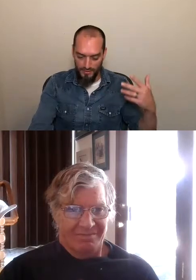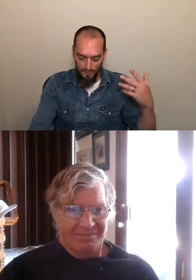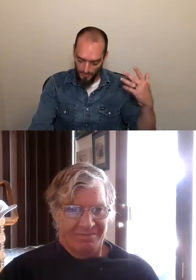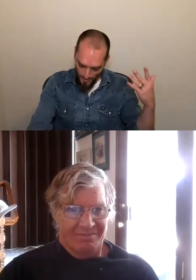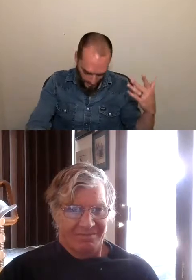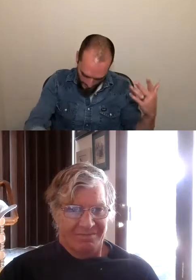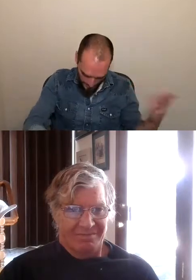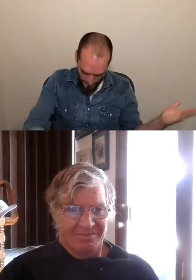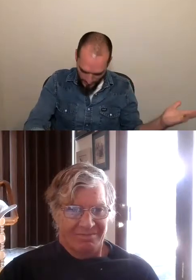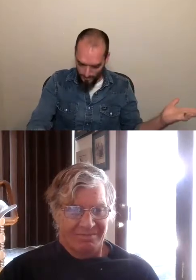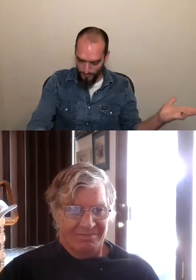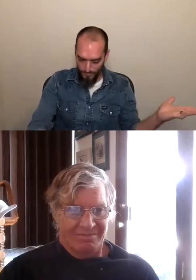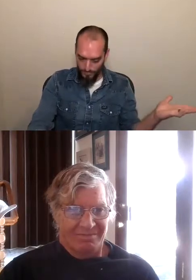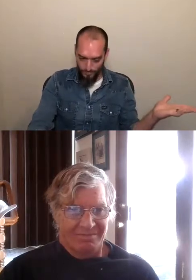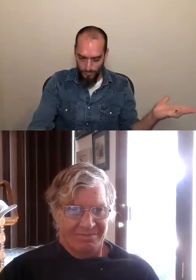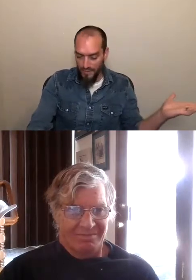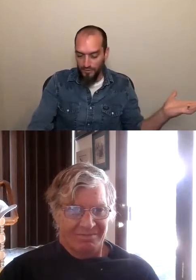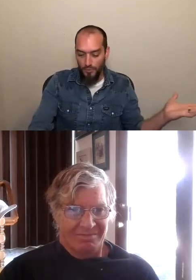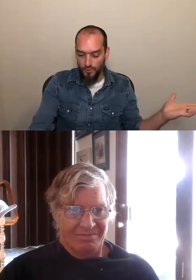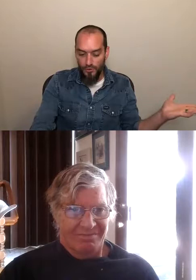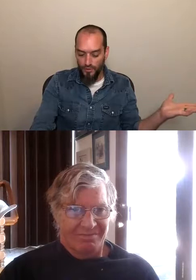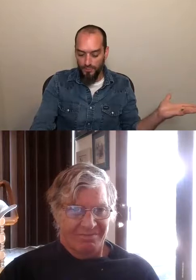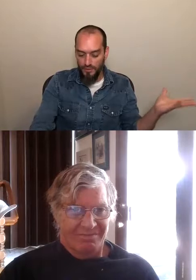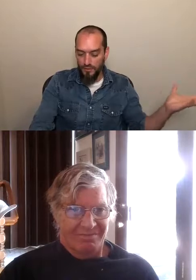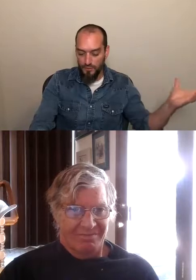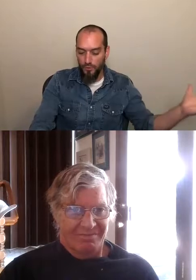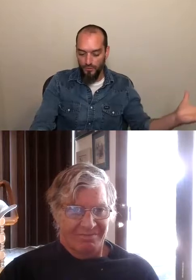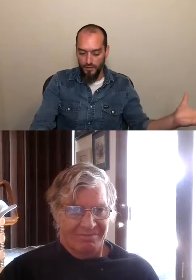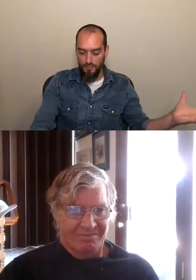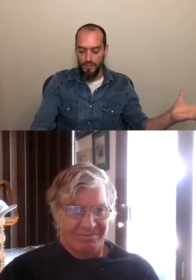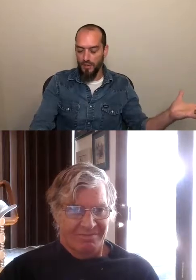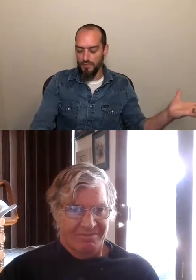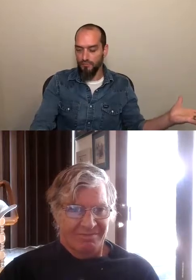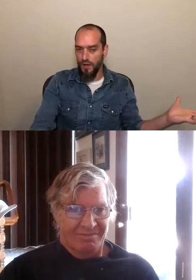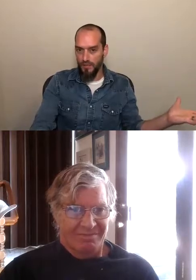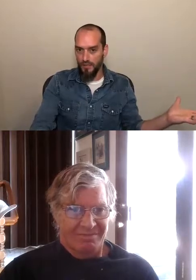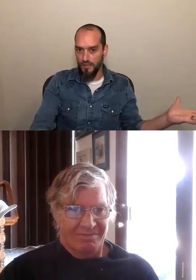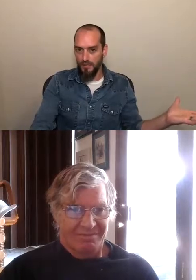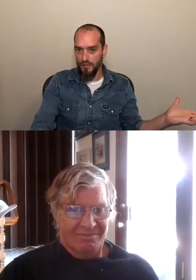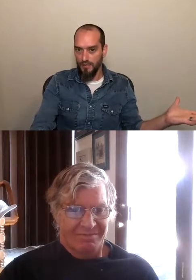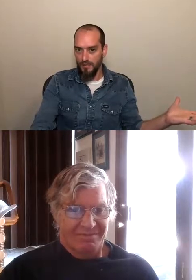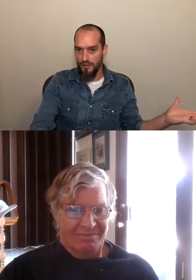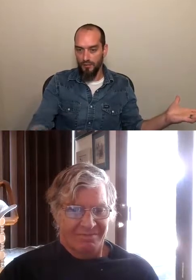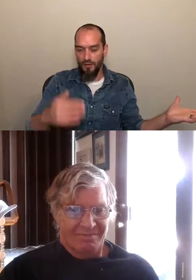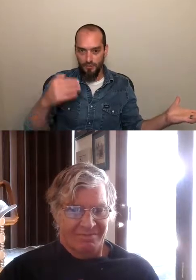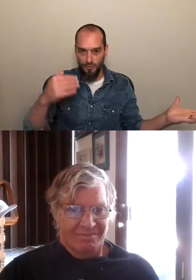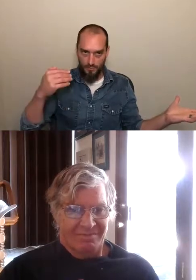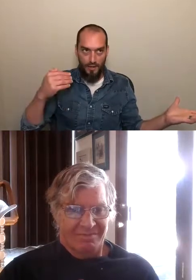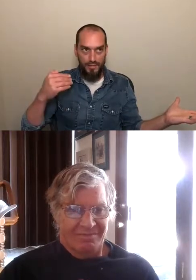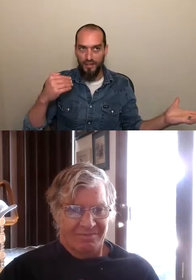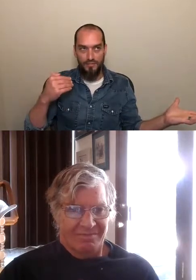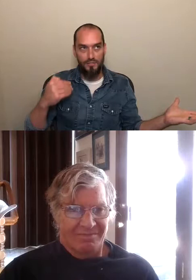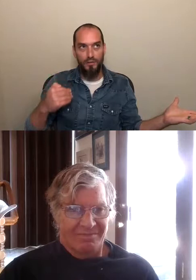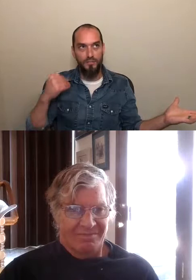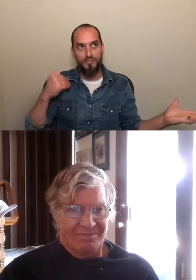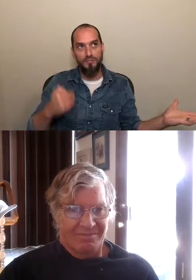cavity sample doesn't make the mold grow there, meaning there's mold there. My job is to find it. And y'all, I